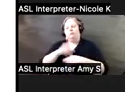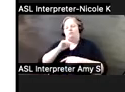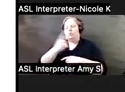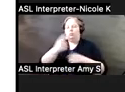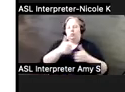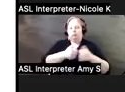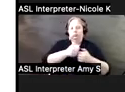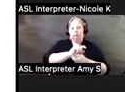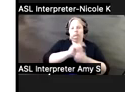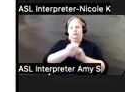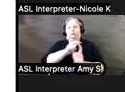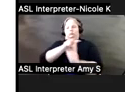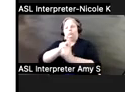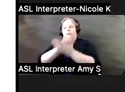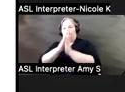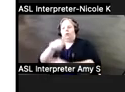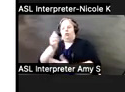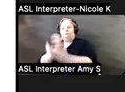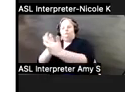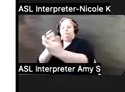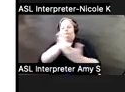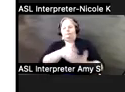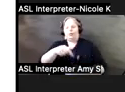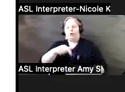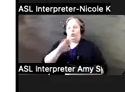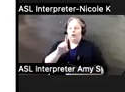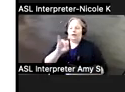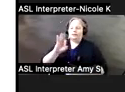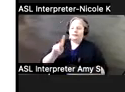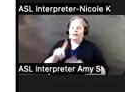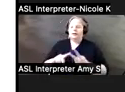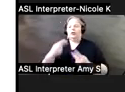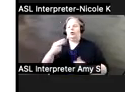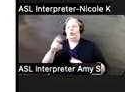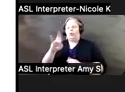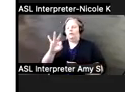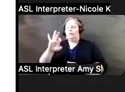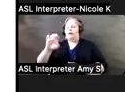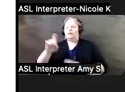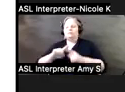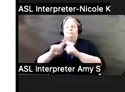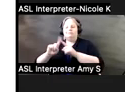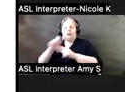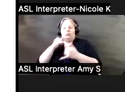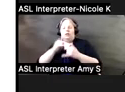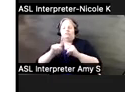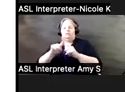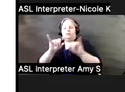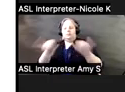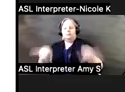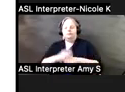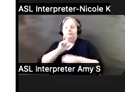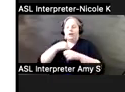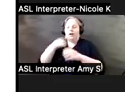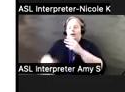controller. So you can use them with the Quad Stick, the Xbox Adaptive Controller, or the Hori Flex to play on various different consoles. And I have a supplementary